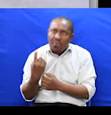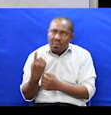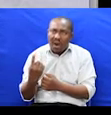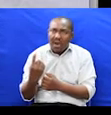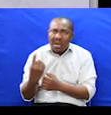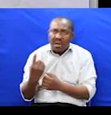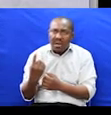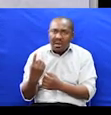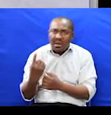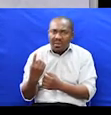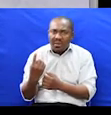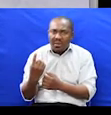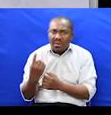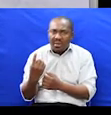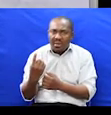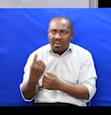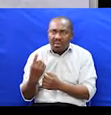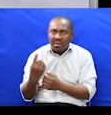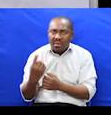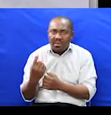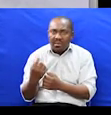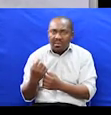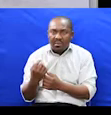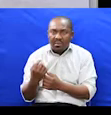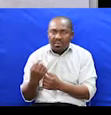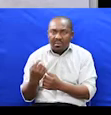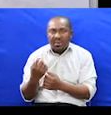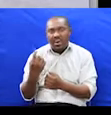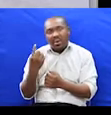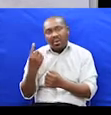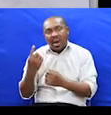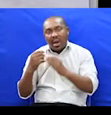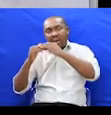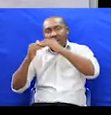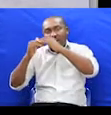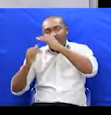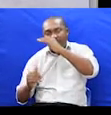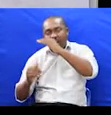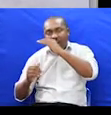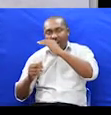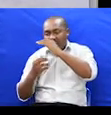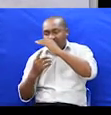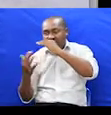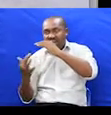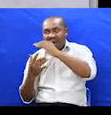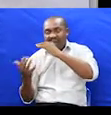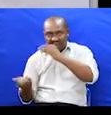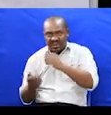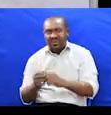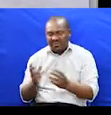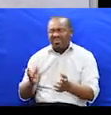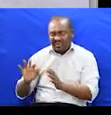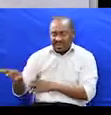1/1/8 and so on. It was 1 about over a lot of number, and that